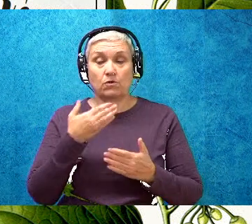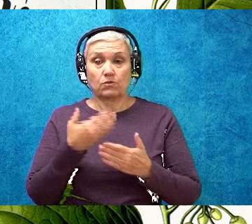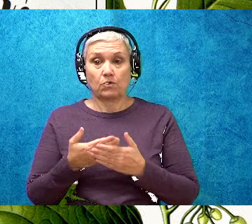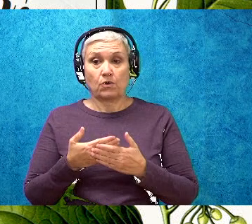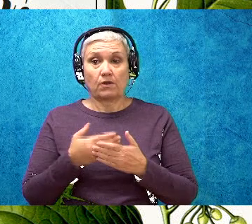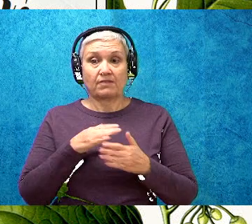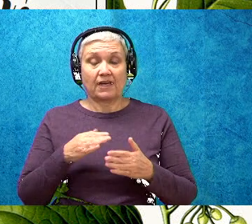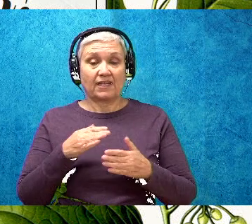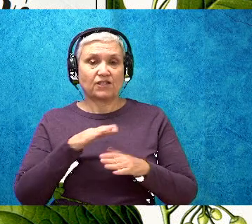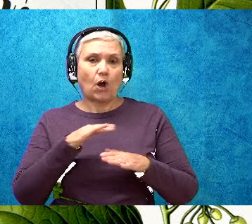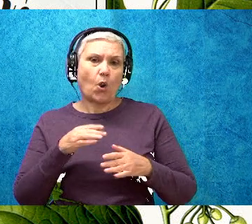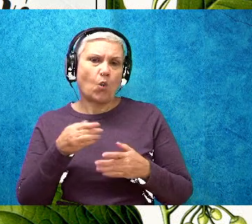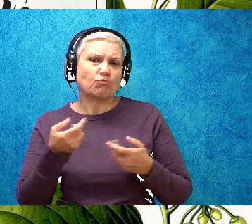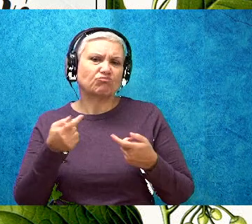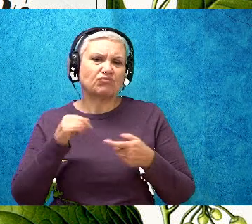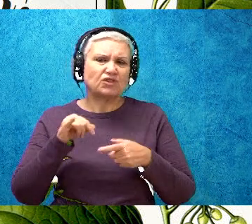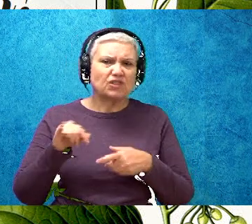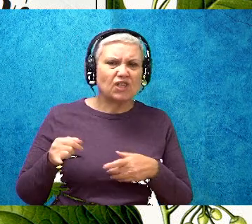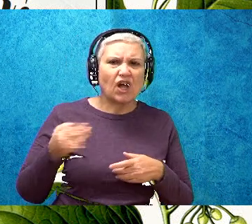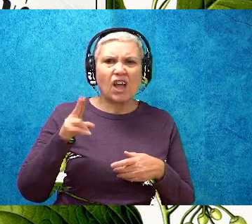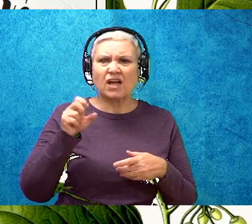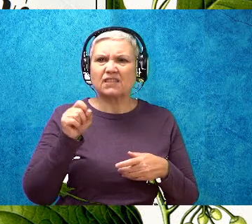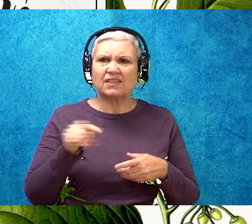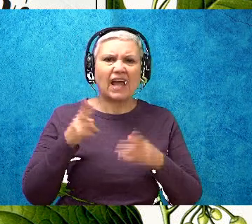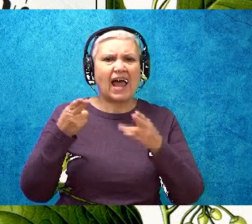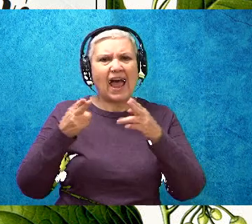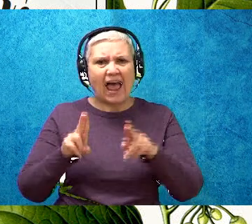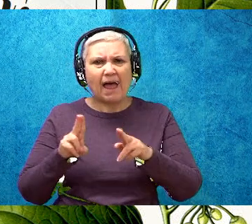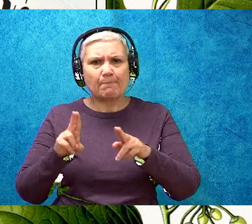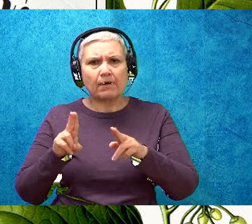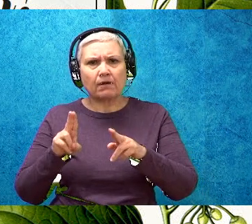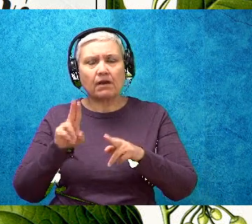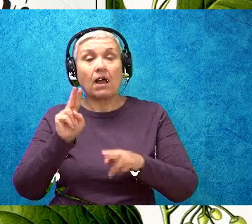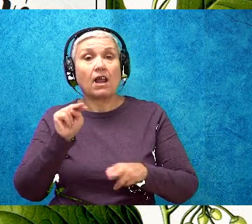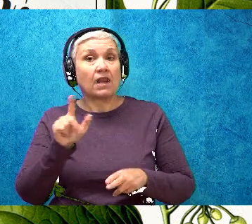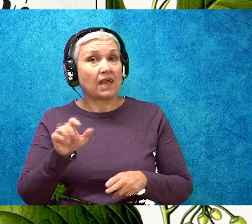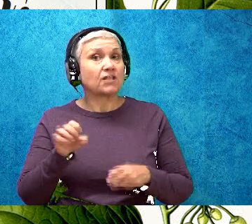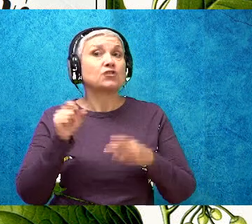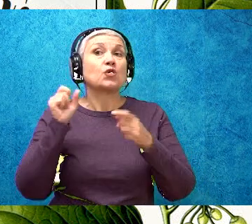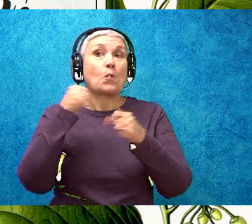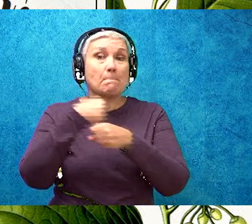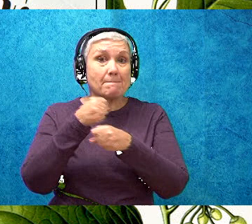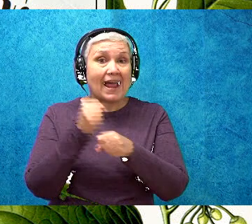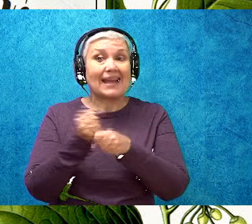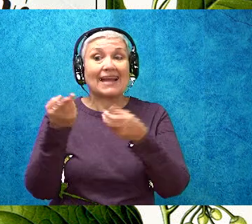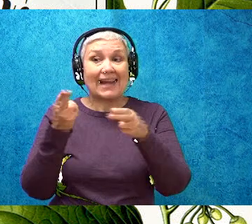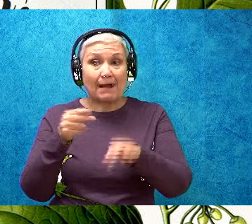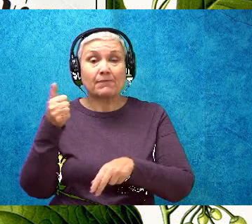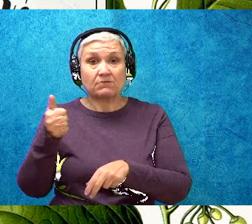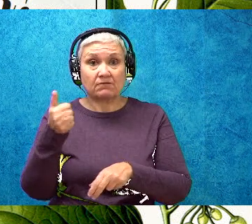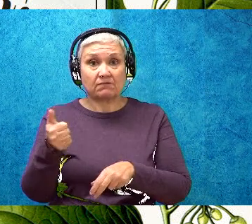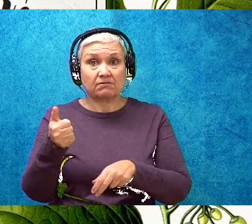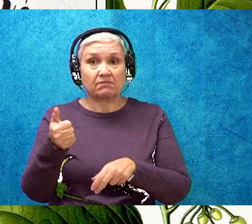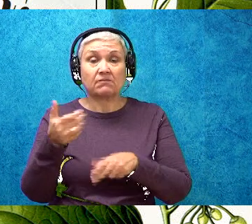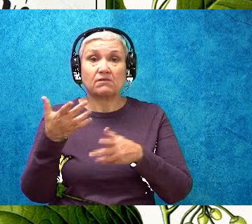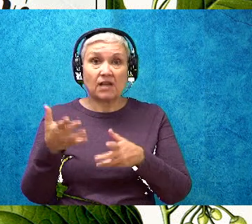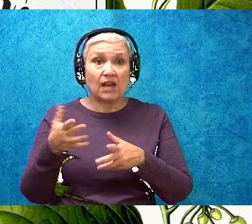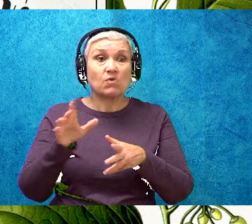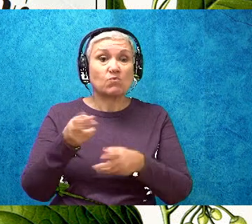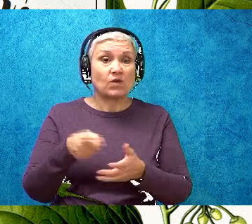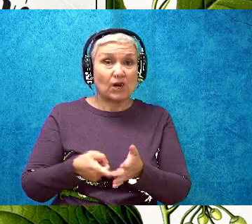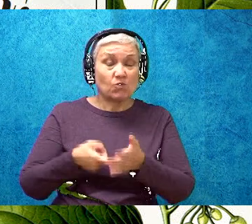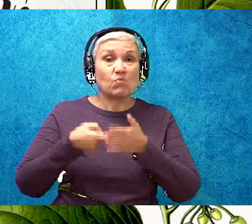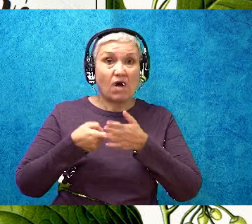just happen to you unless you make them happen. Anything worth achieving requires a lot of hard work.